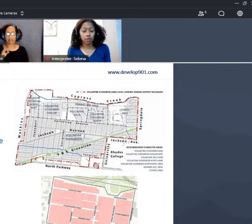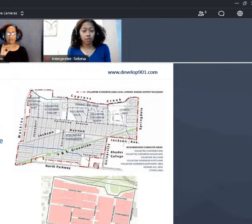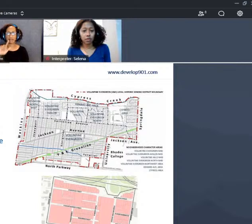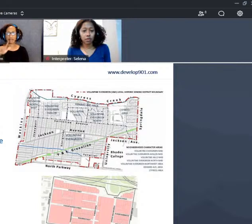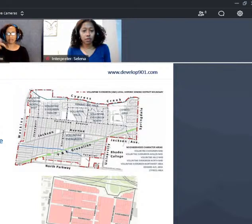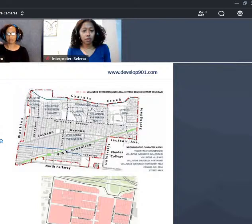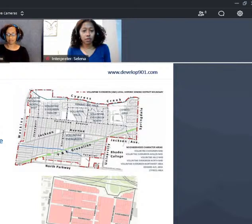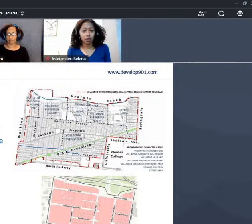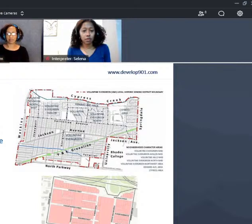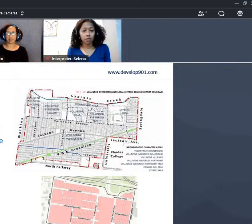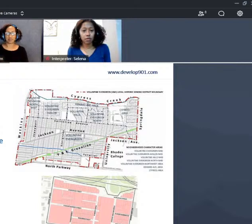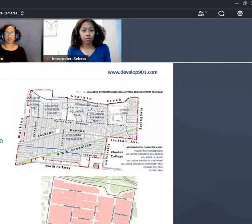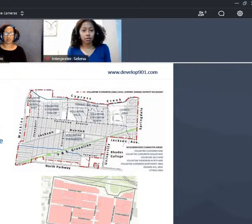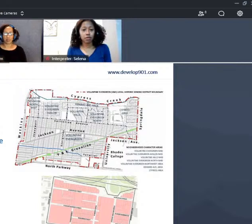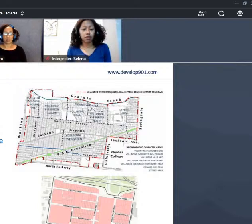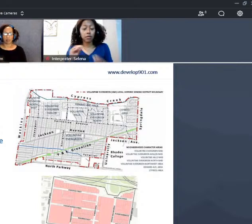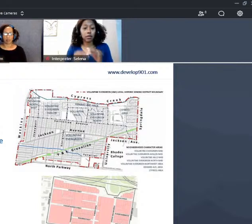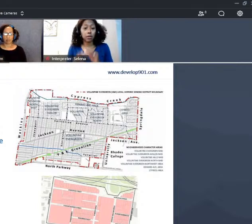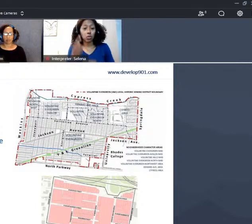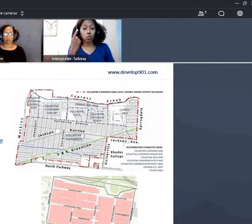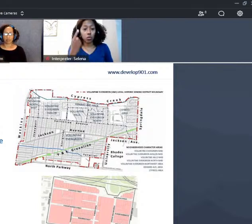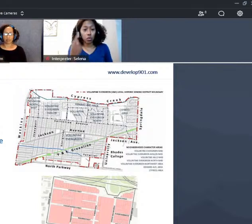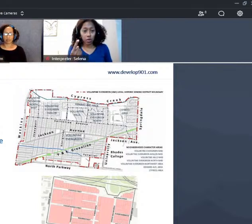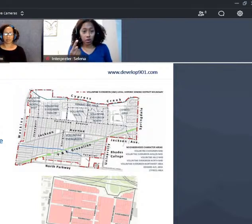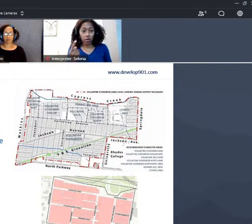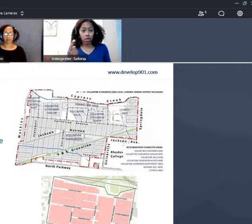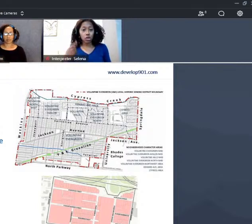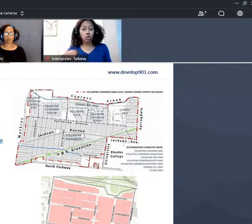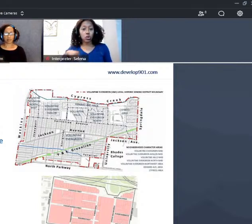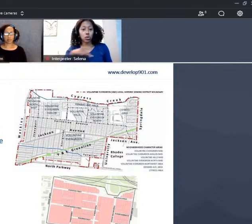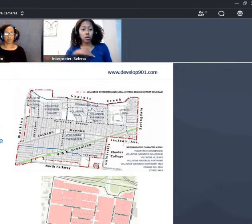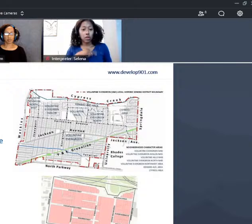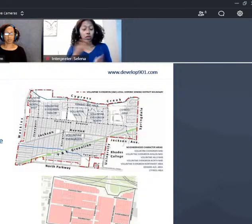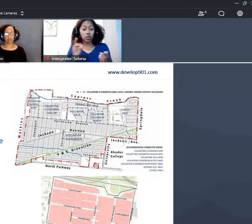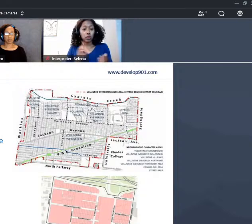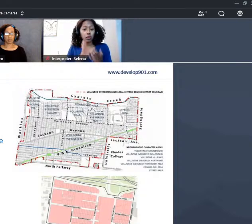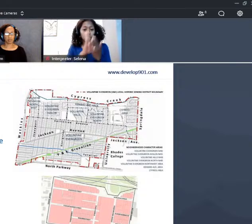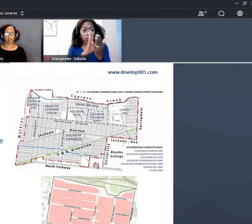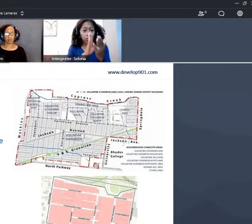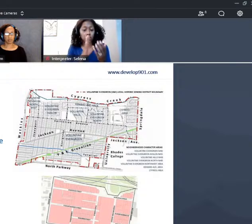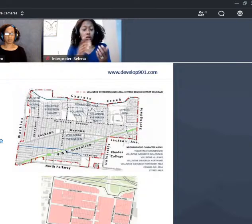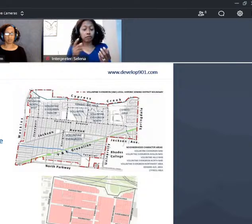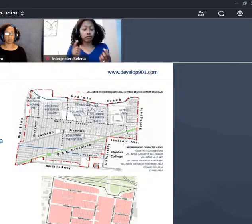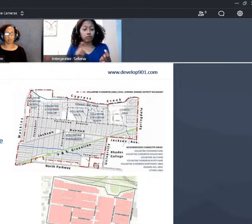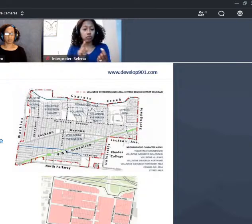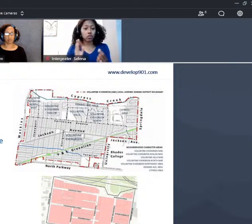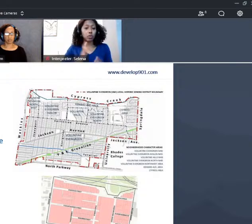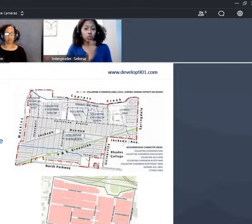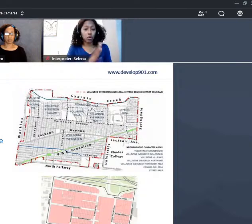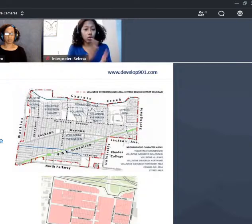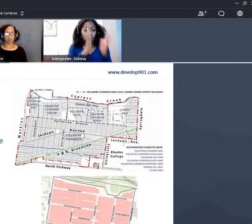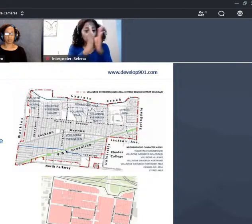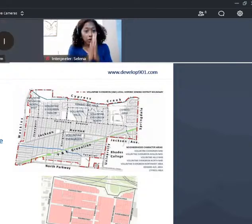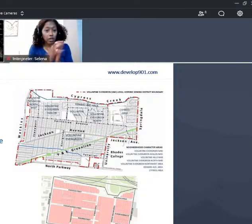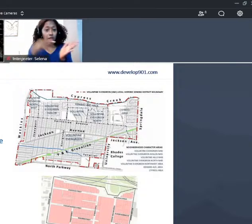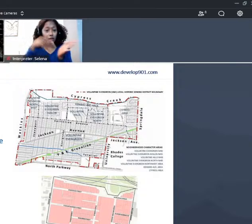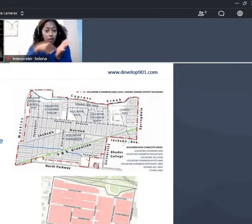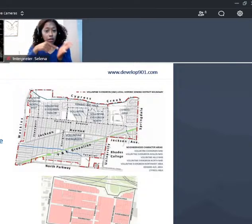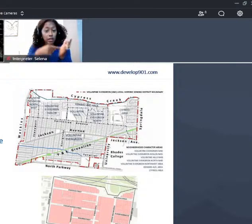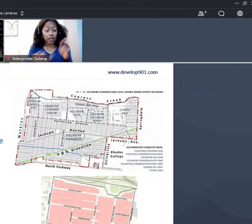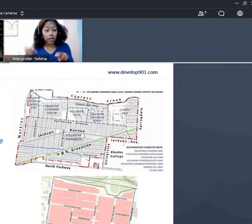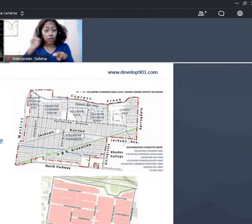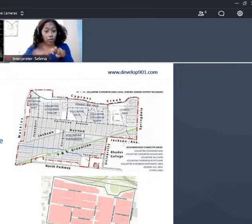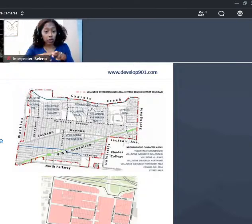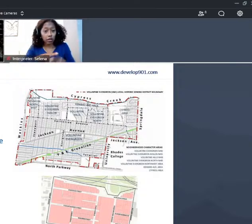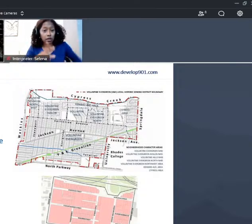we went to this body several months ago requesting a fee increase. The way our division operates is we try